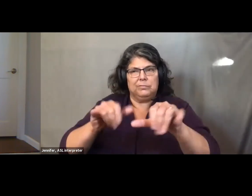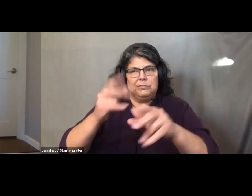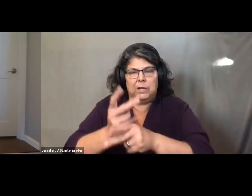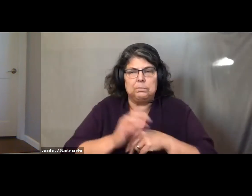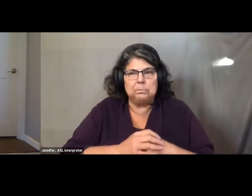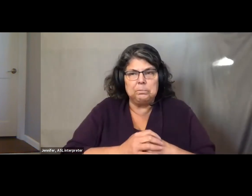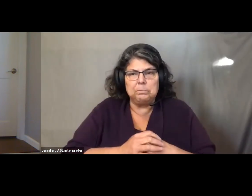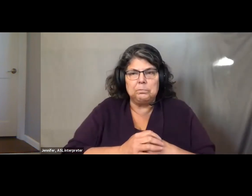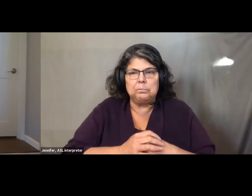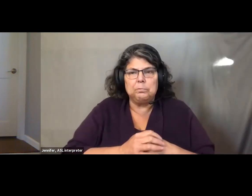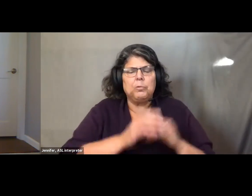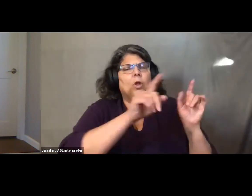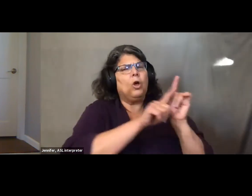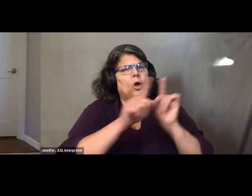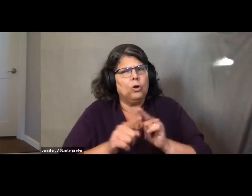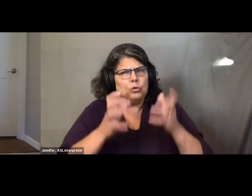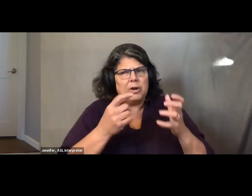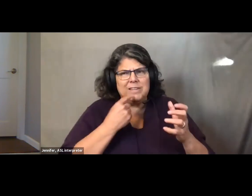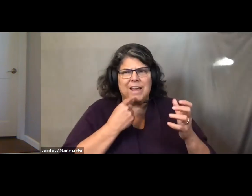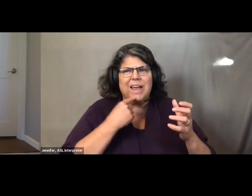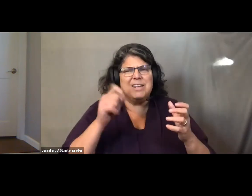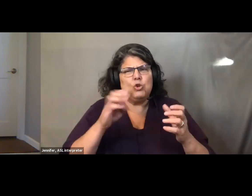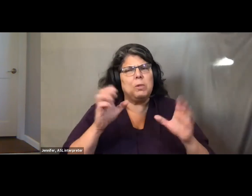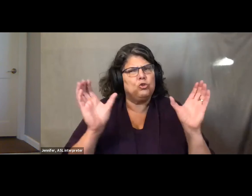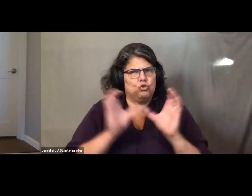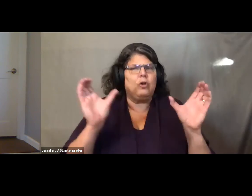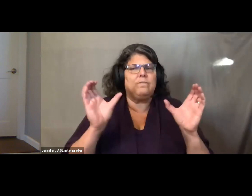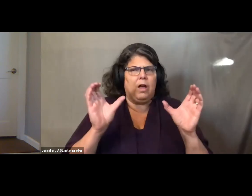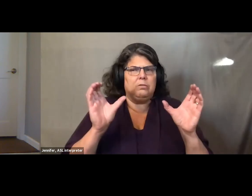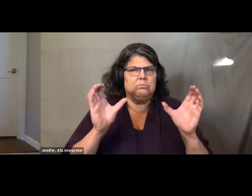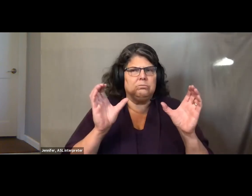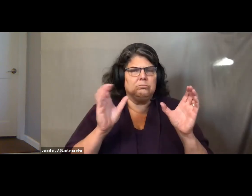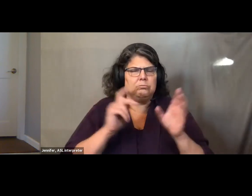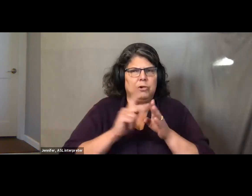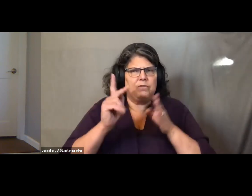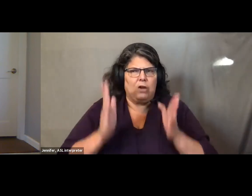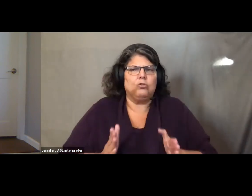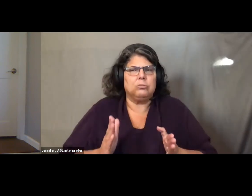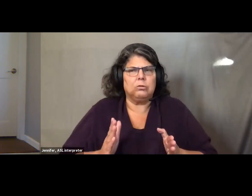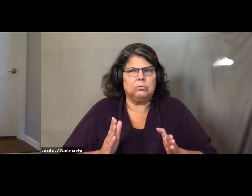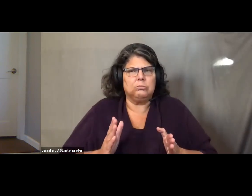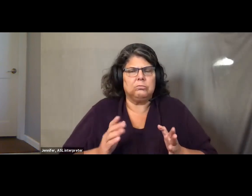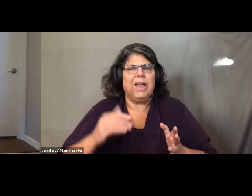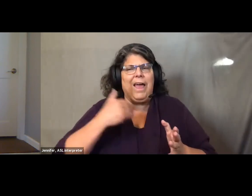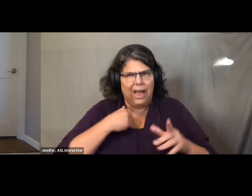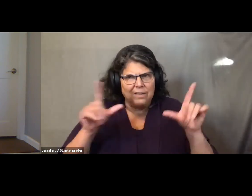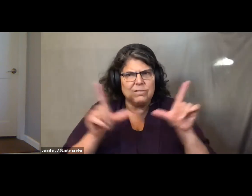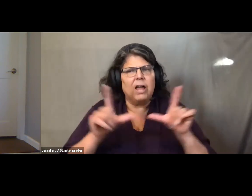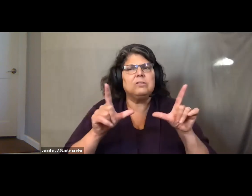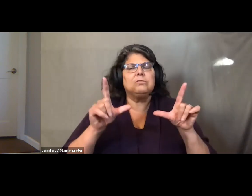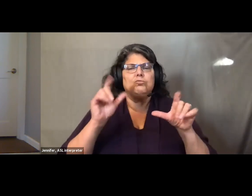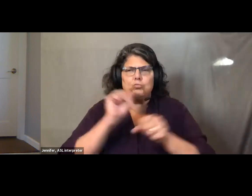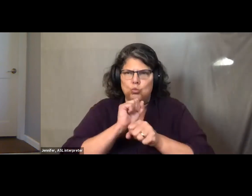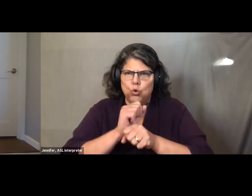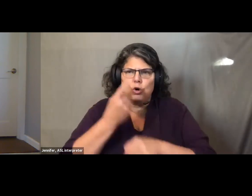also reiterate too that it should be a certified professional with the asbestos licensing that does it, not